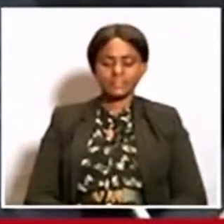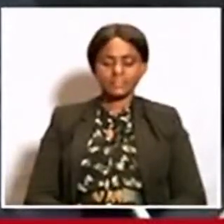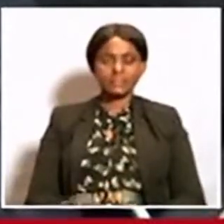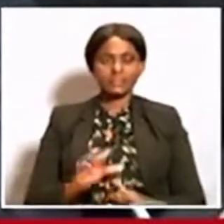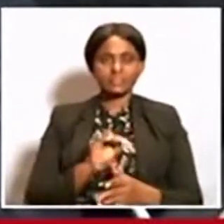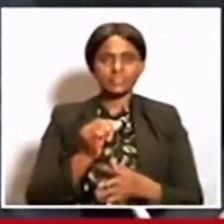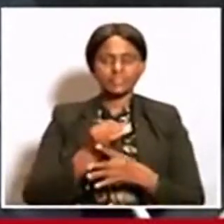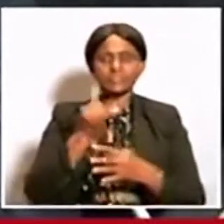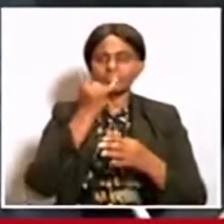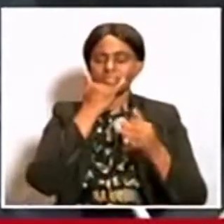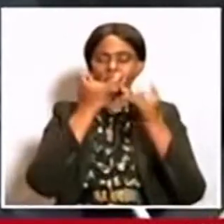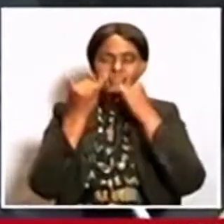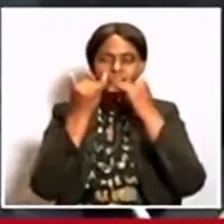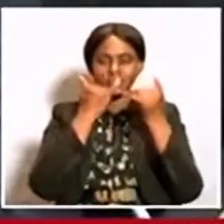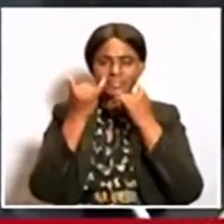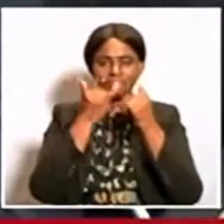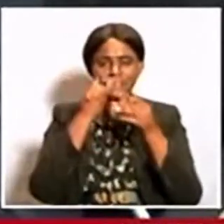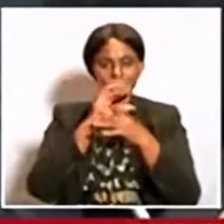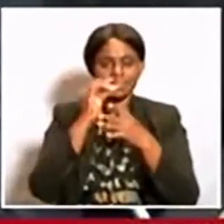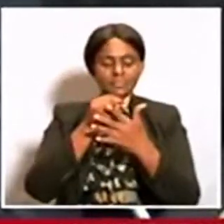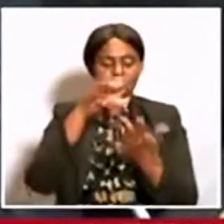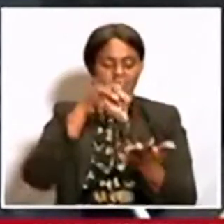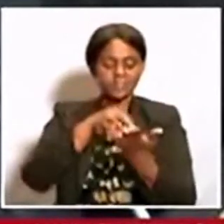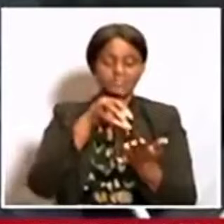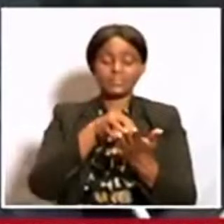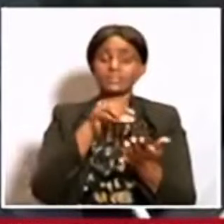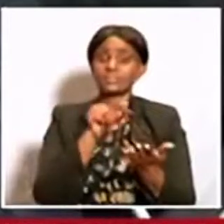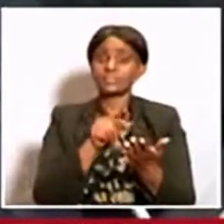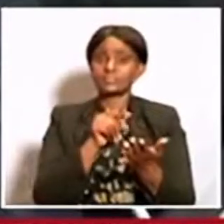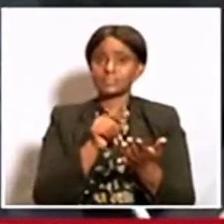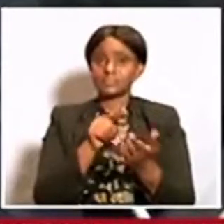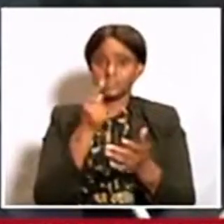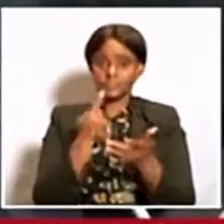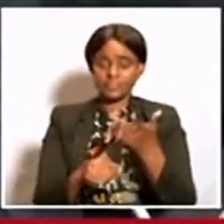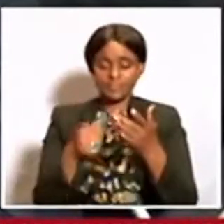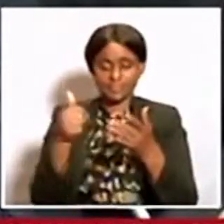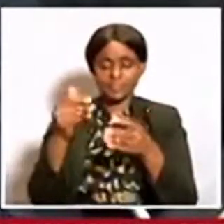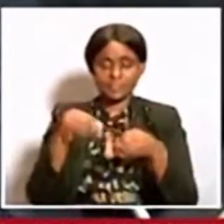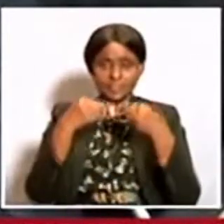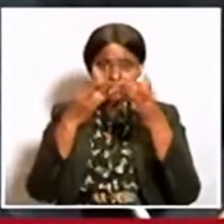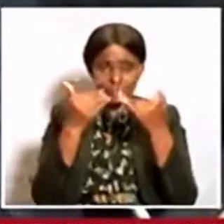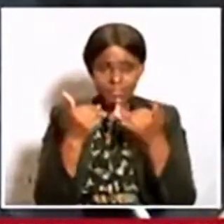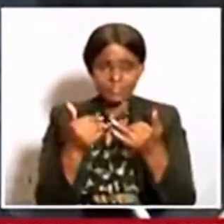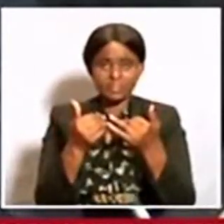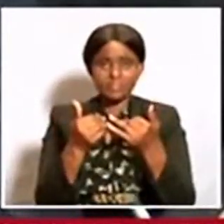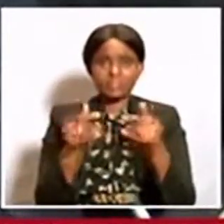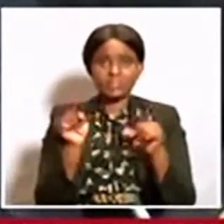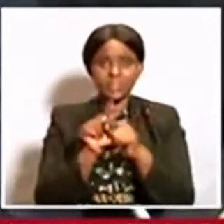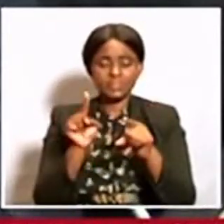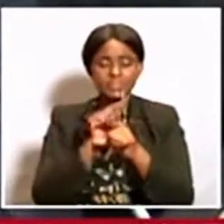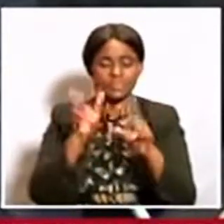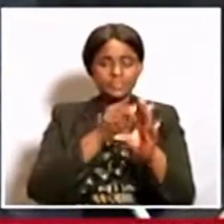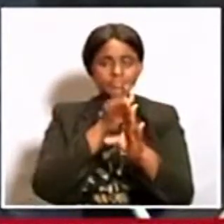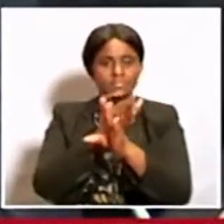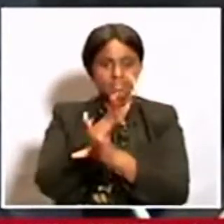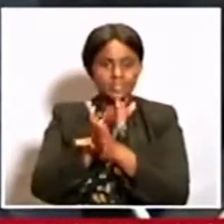offenses or other cases that you have given to that particular officer who